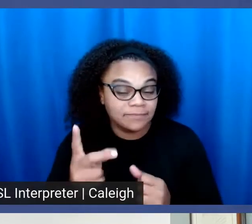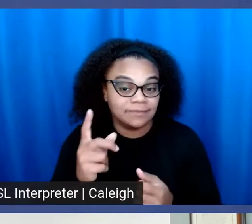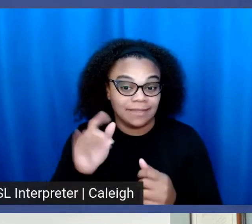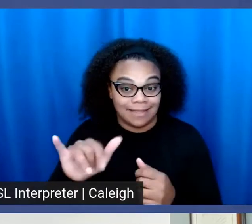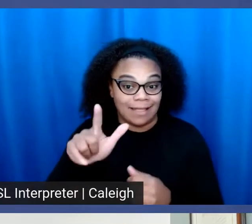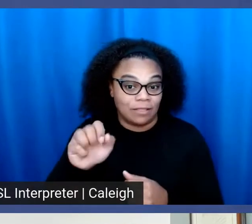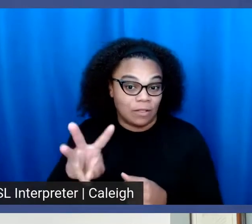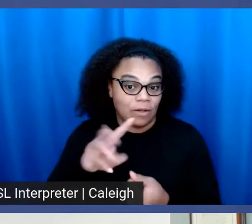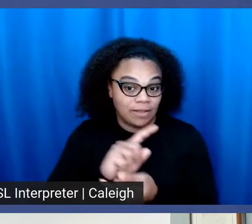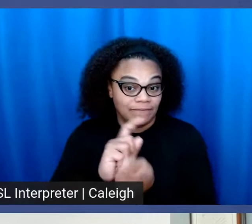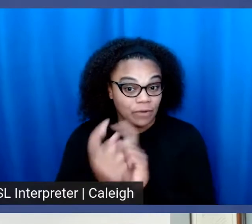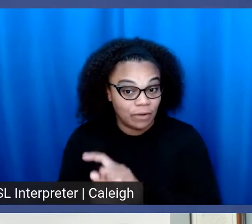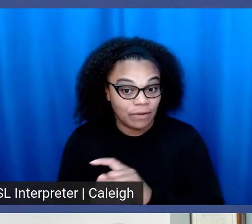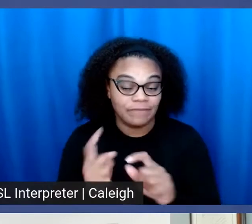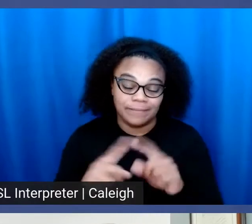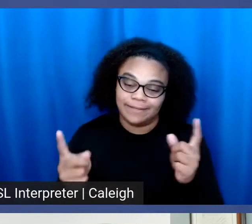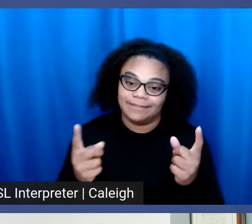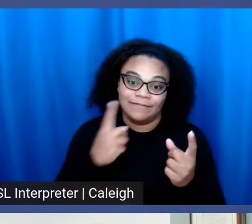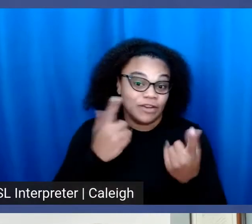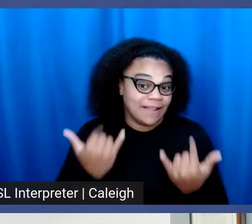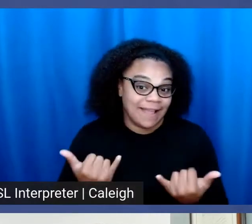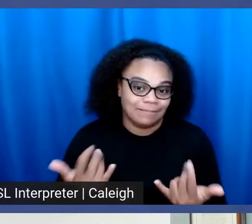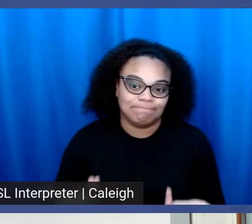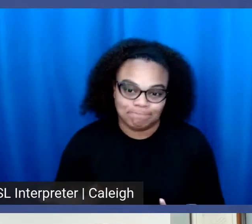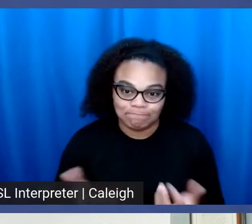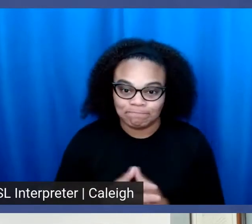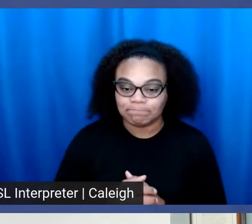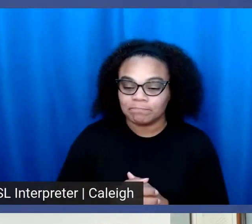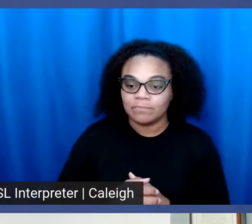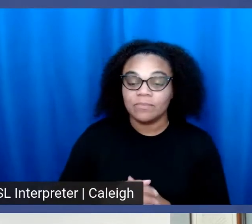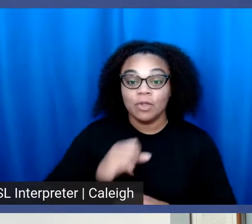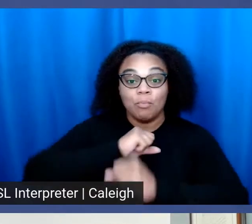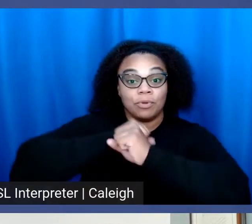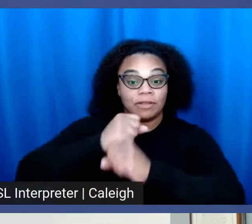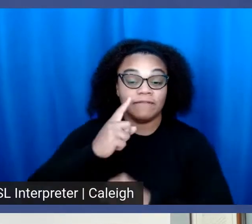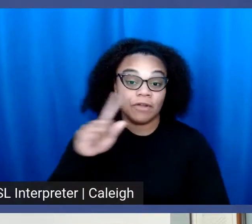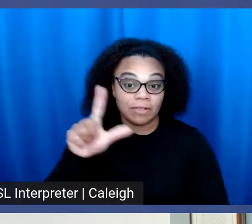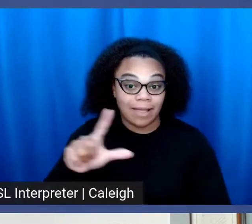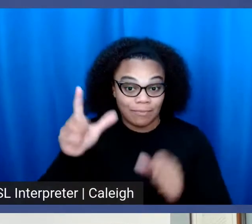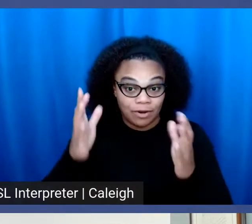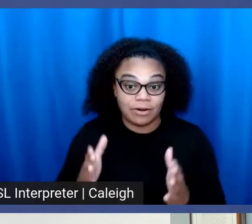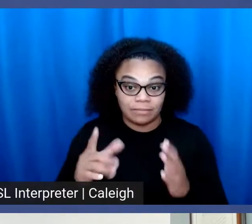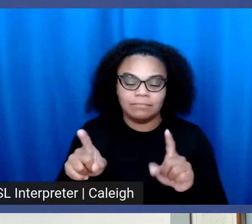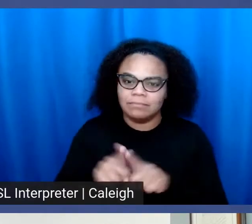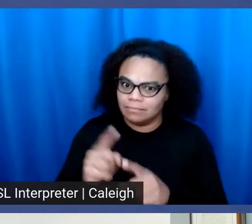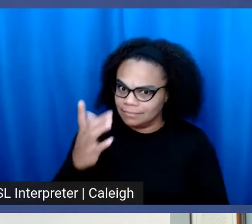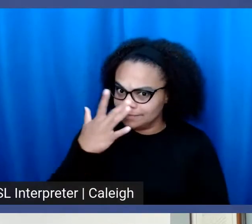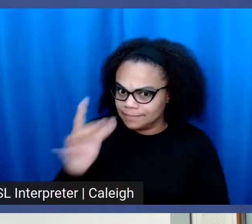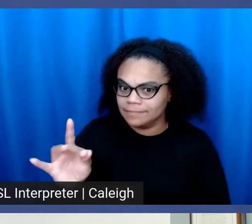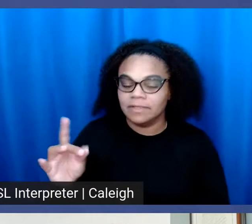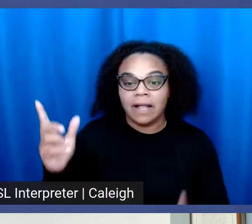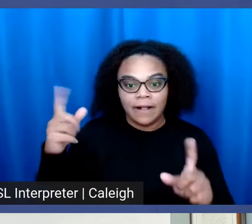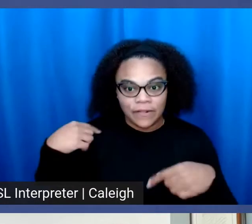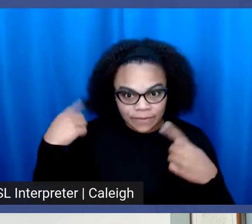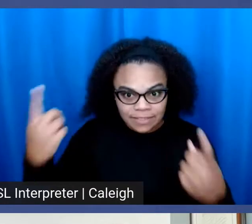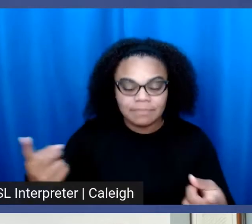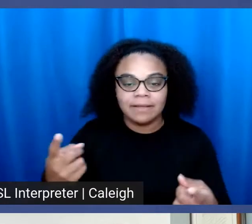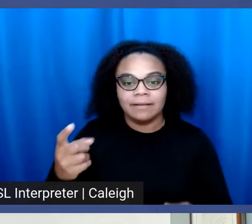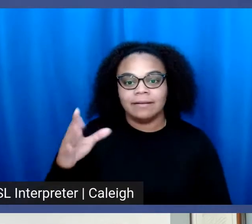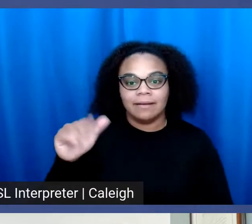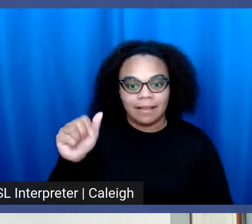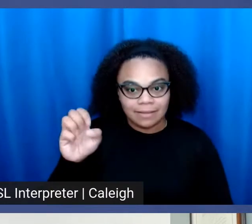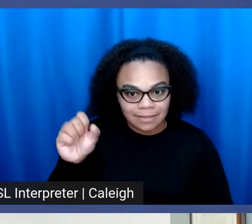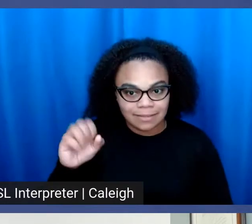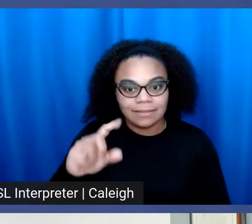now. Protections for librarians are also interesting. There's been litigation around the types of books